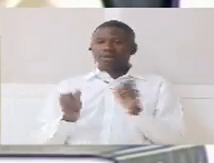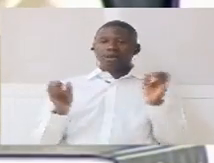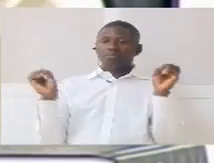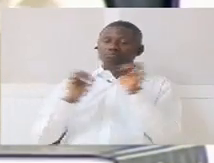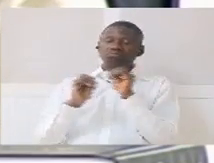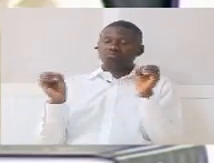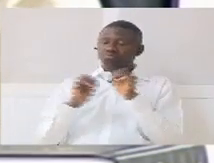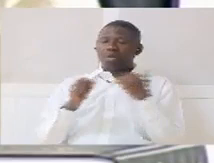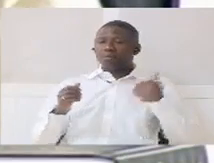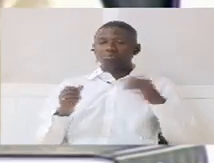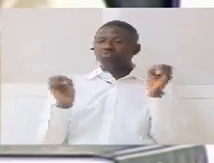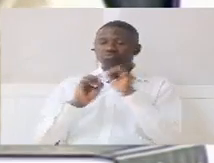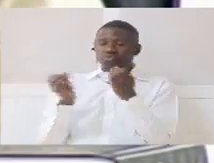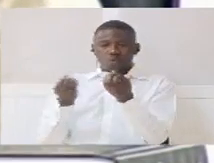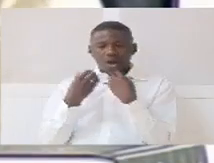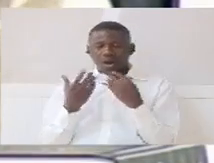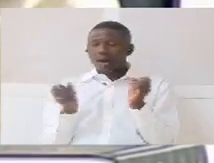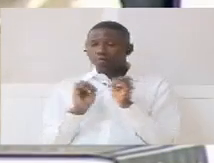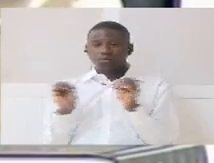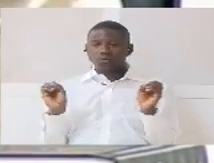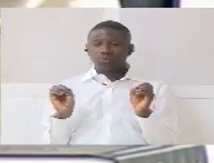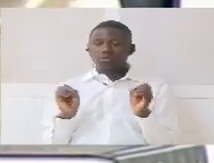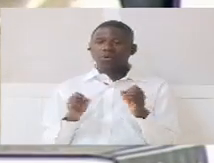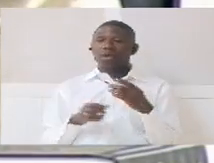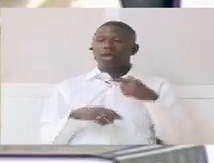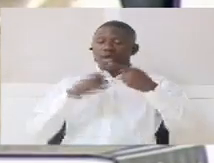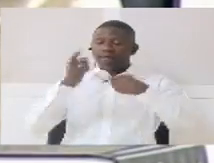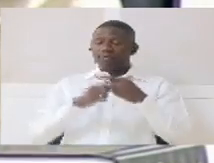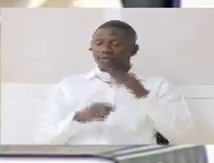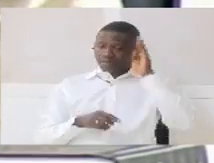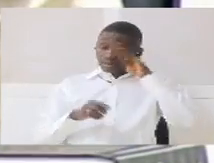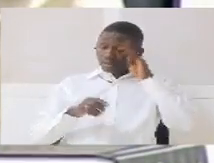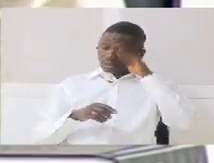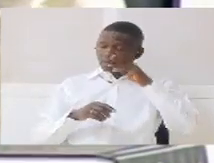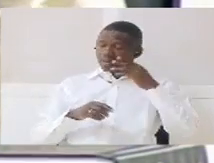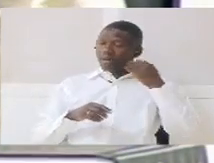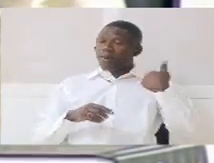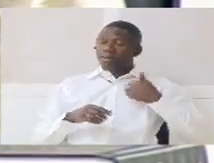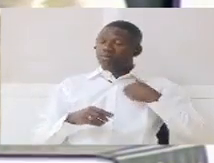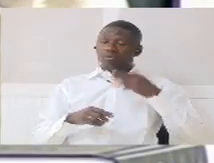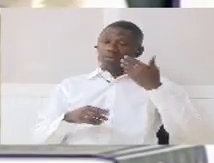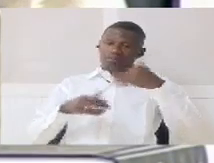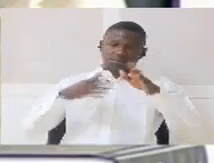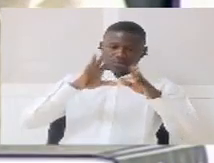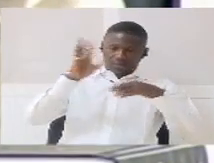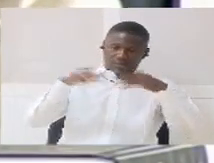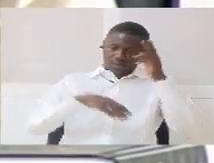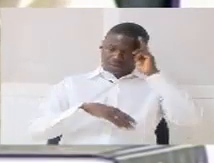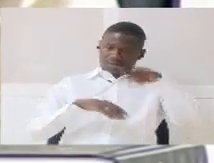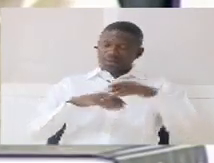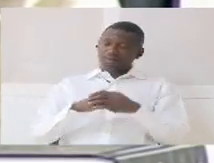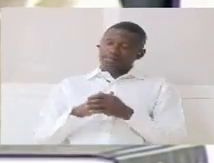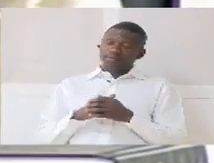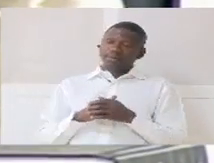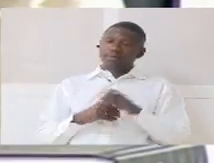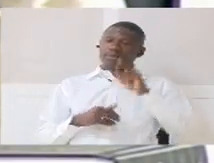me. Nobody informed me. During the pardon, okay, Molbebula. After the pardons took effect and people were released. Second day.